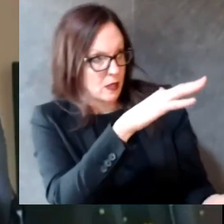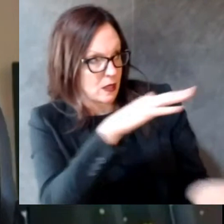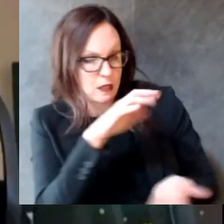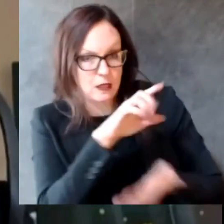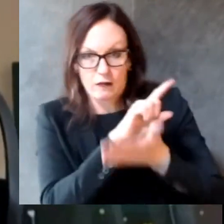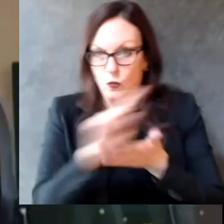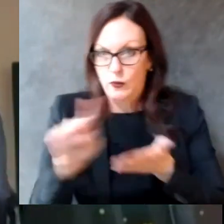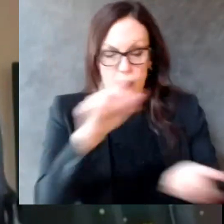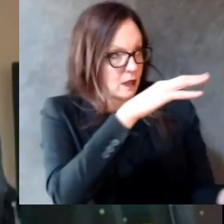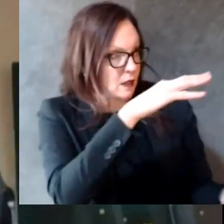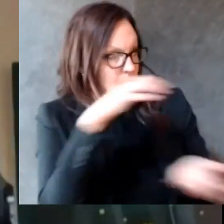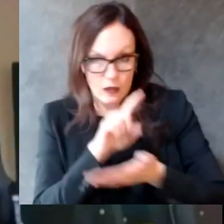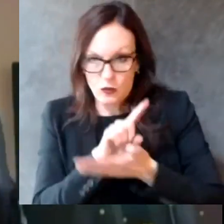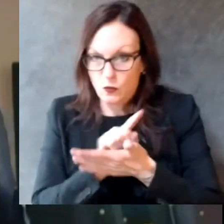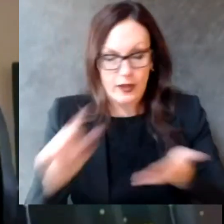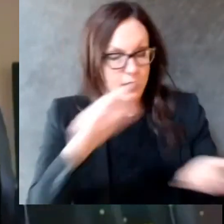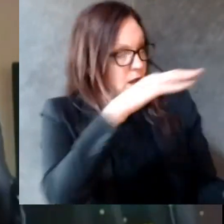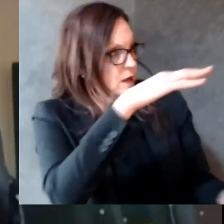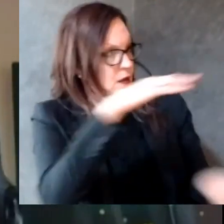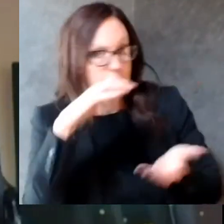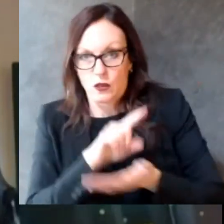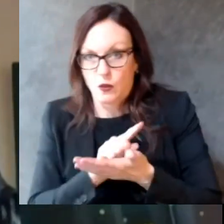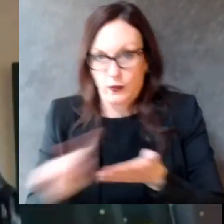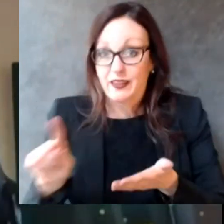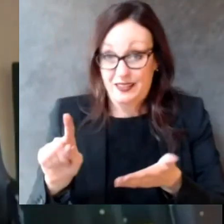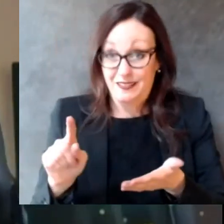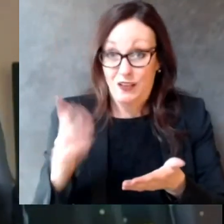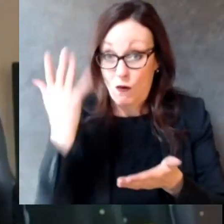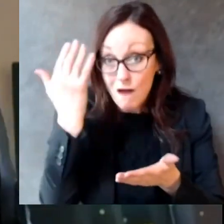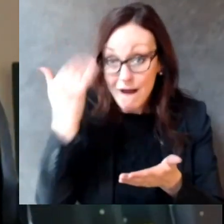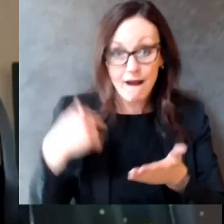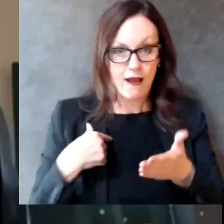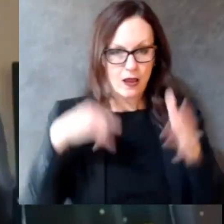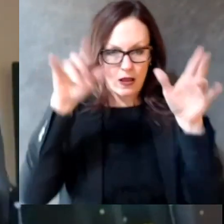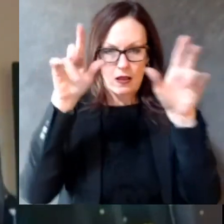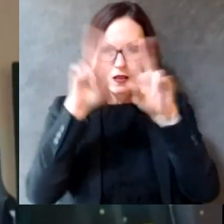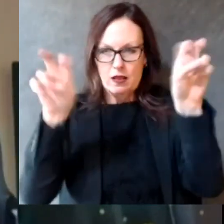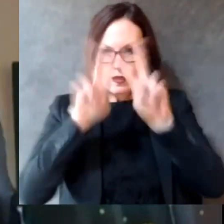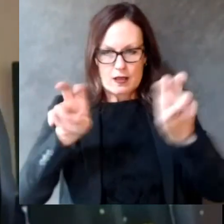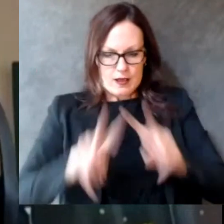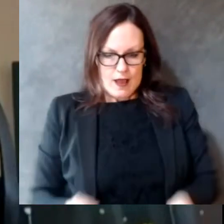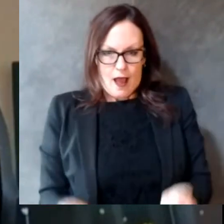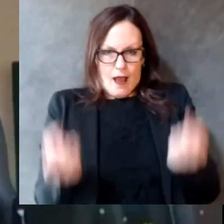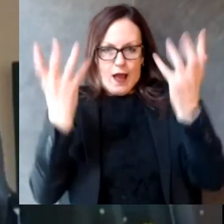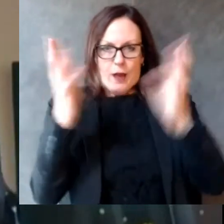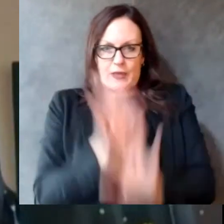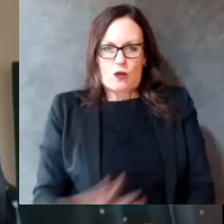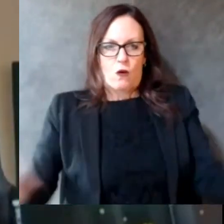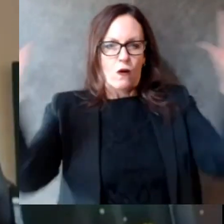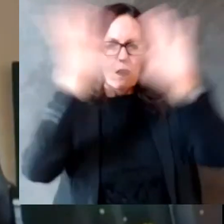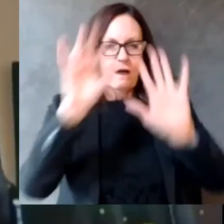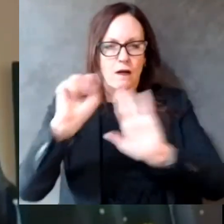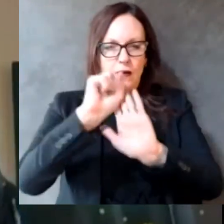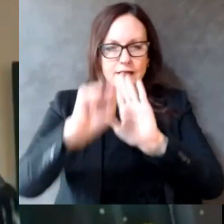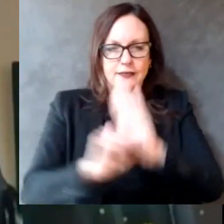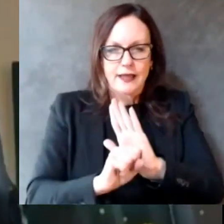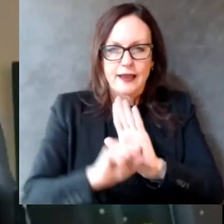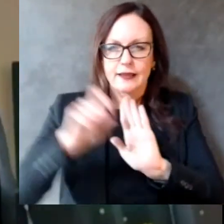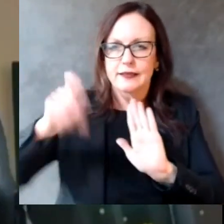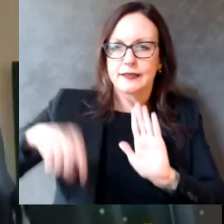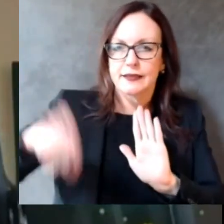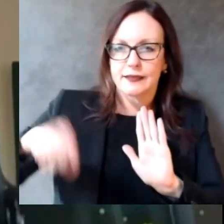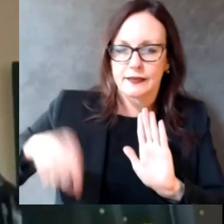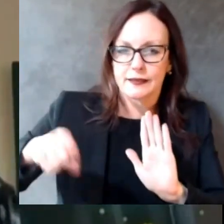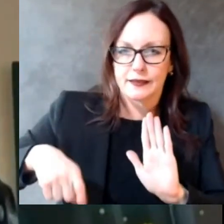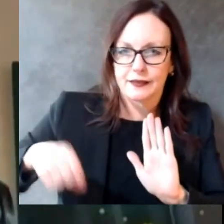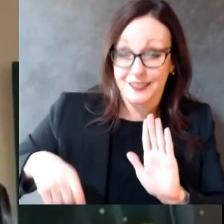period. And so Wisconsin loses no doses in our weekly allocation. And so as long as we order